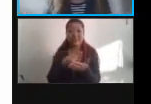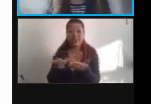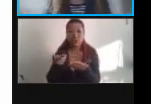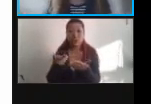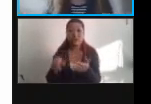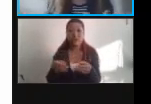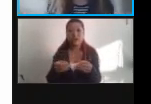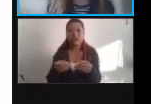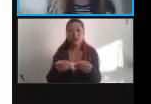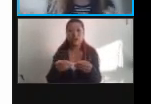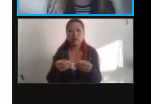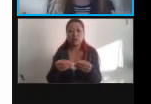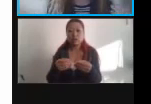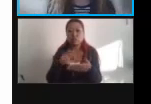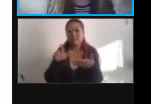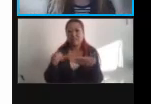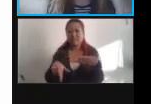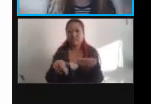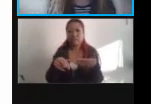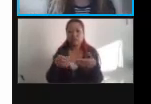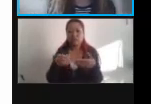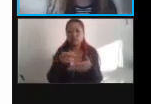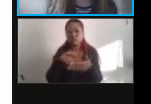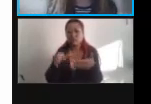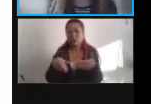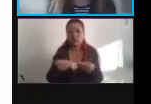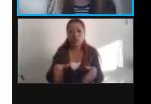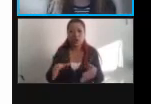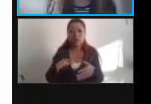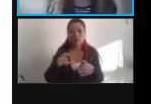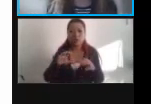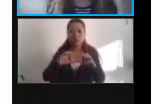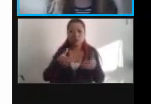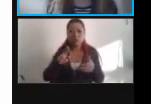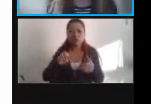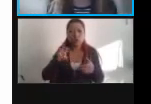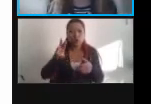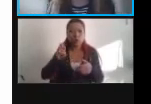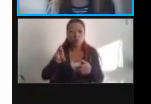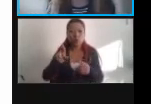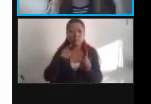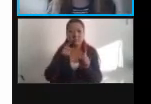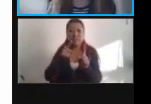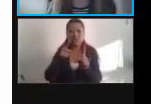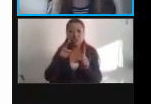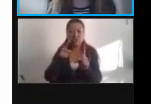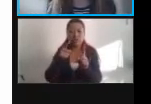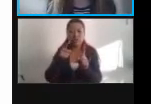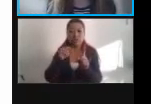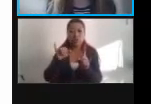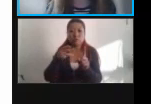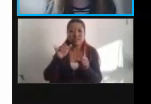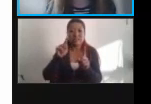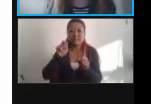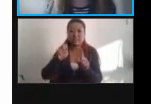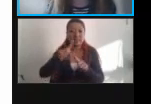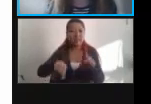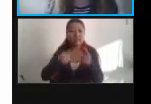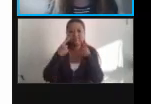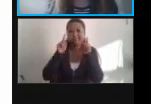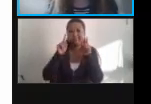use of DAGs here is our trying to show how we could lose the crew or mission objectives and illustrate that for communication